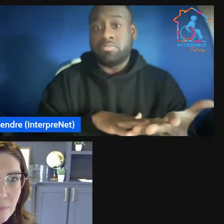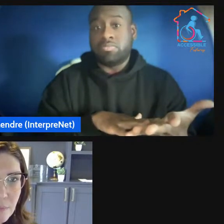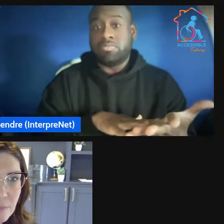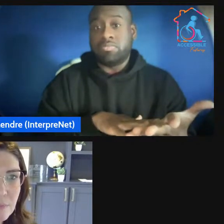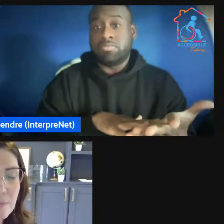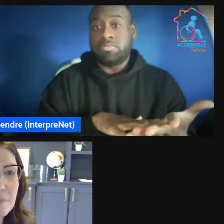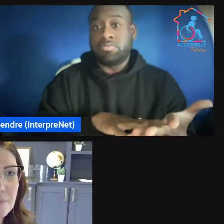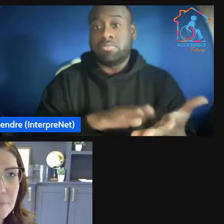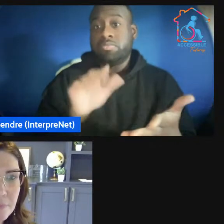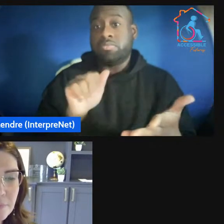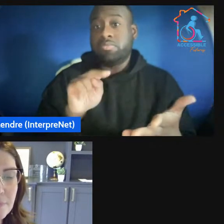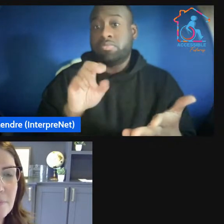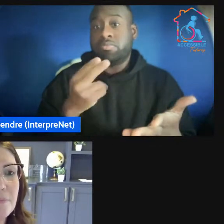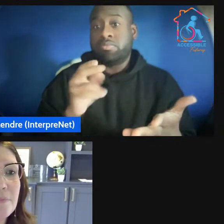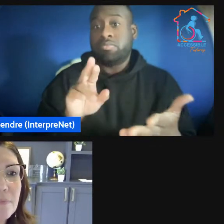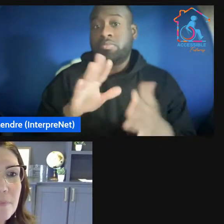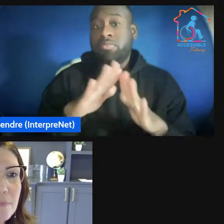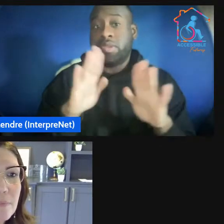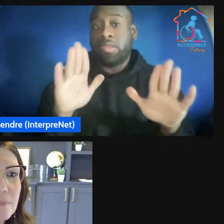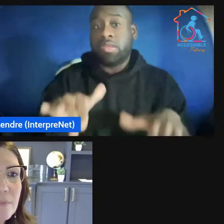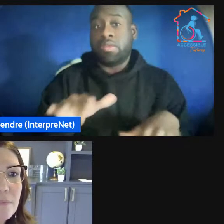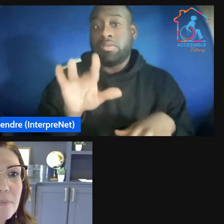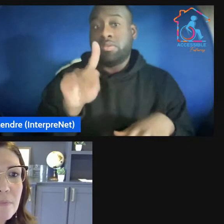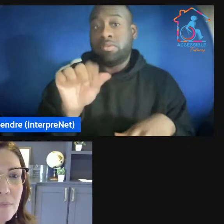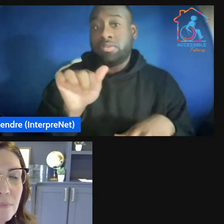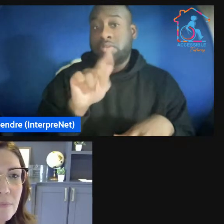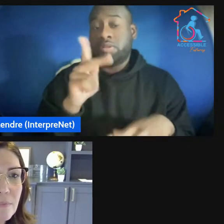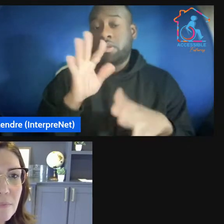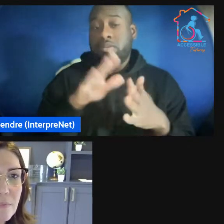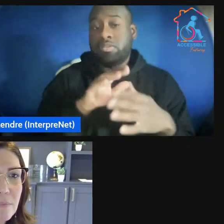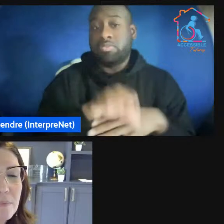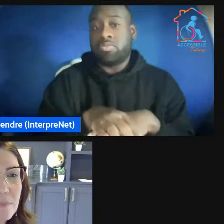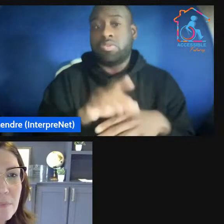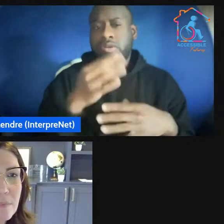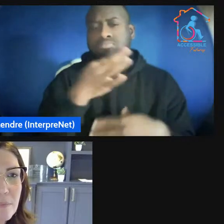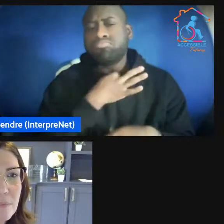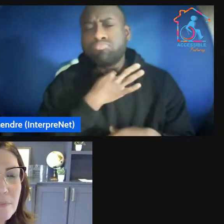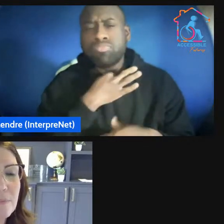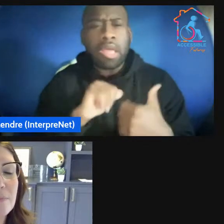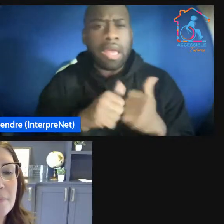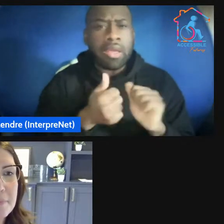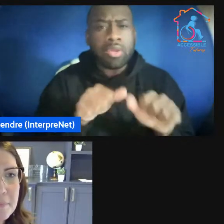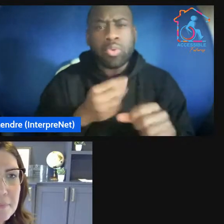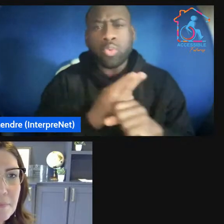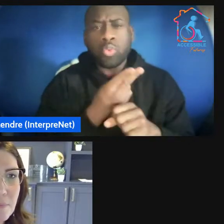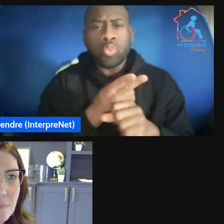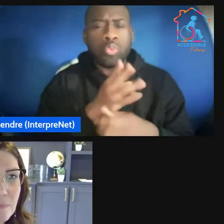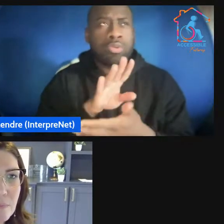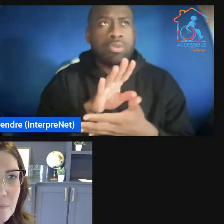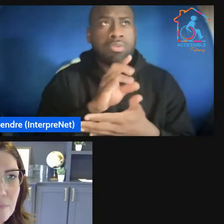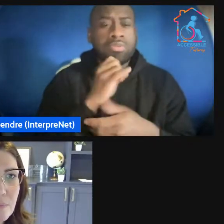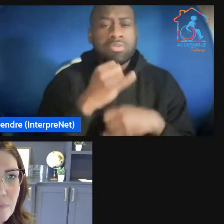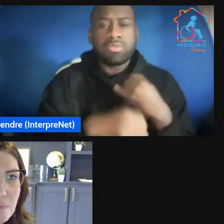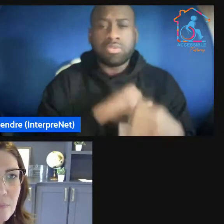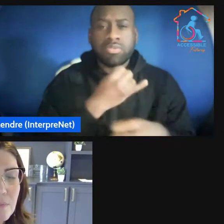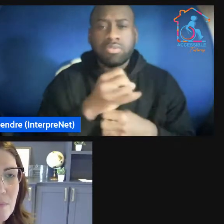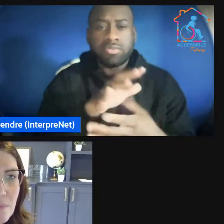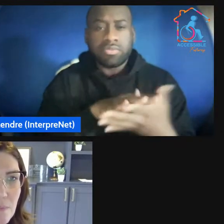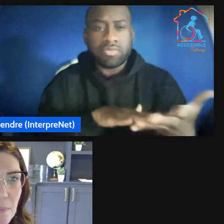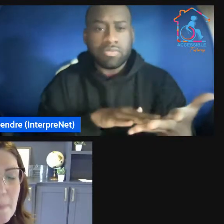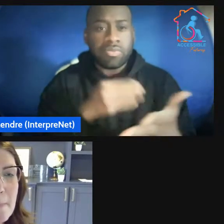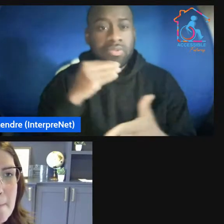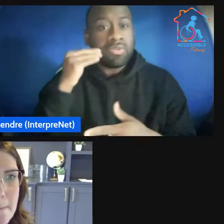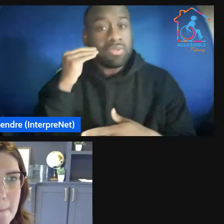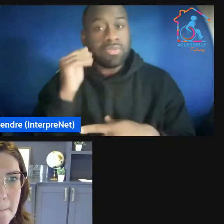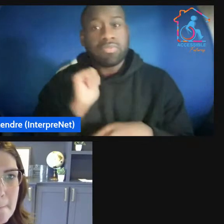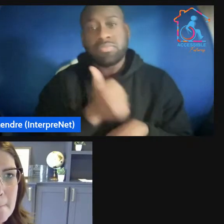Anchor Housing Task Force. It was, they were curious about how can they use universal design in those residential